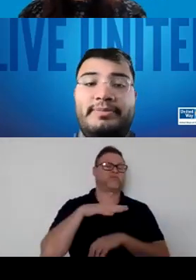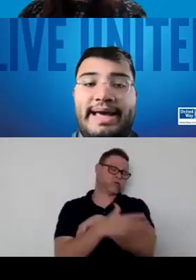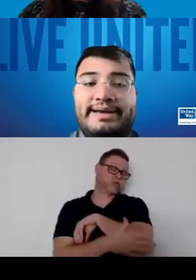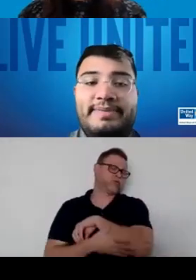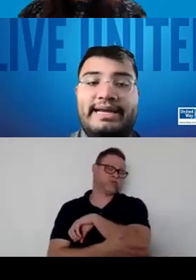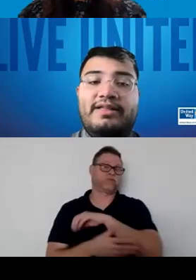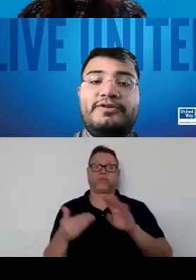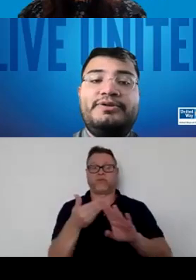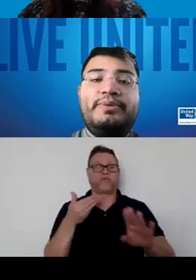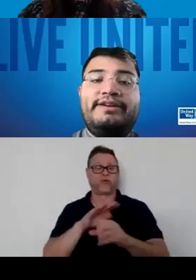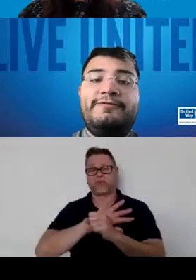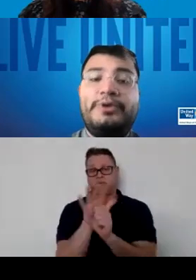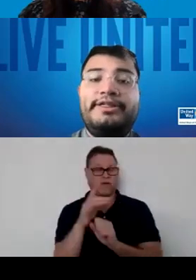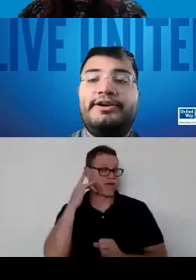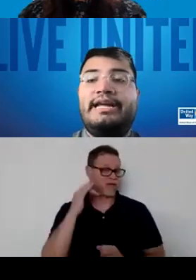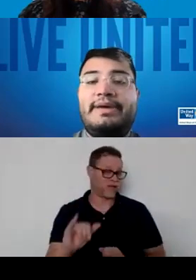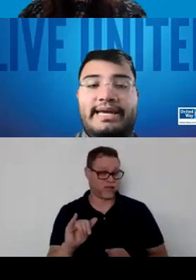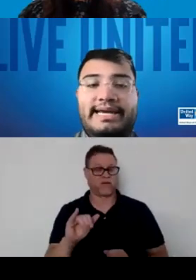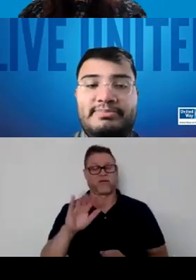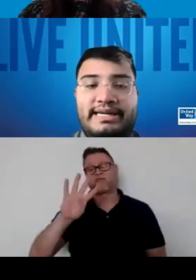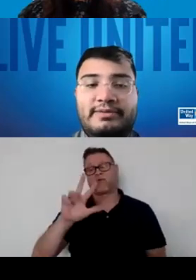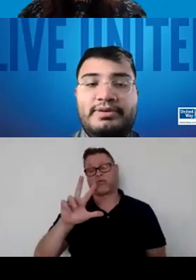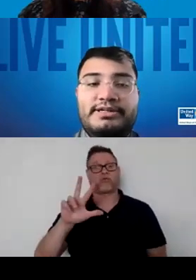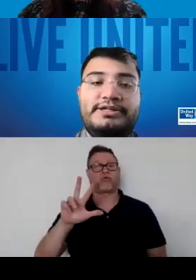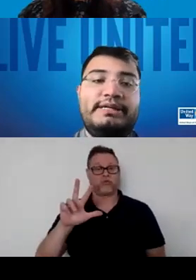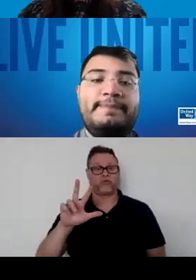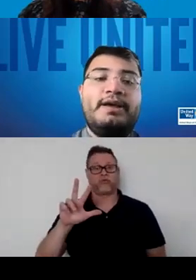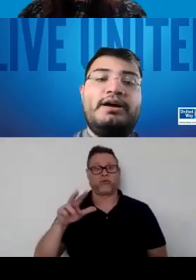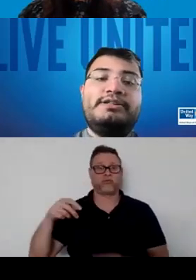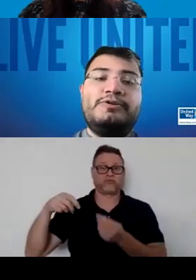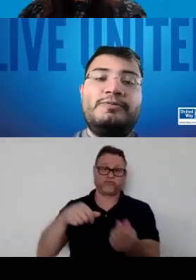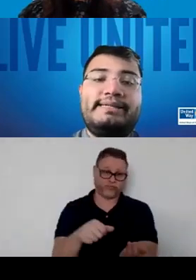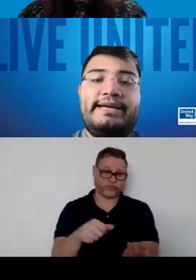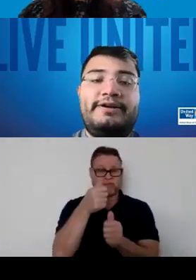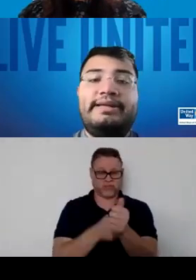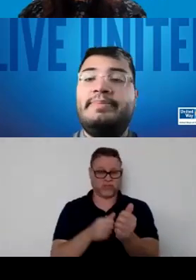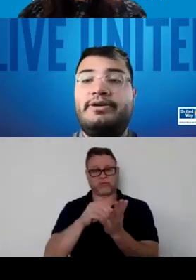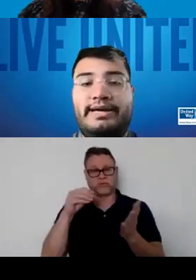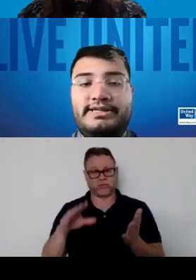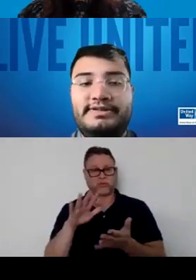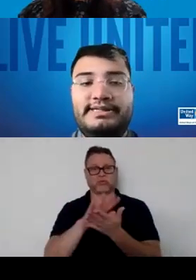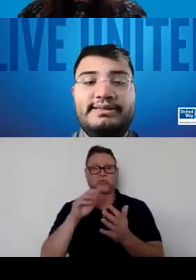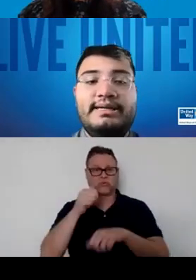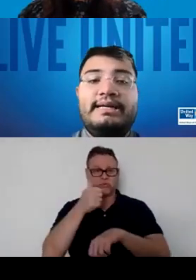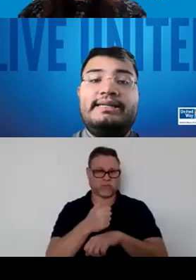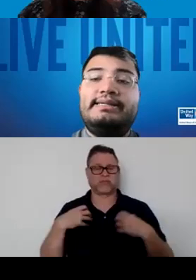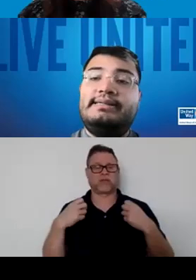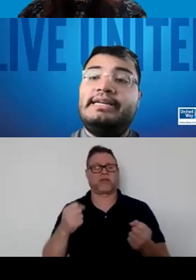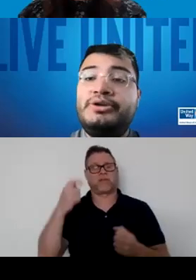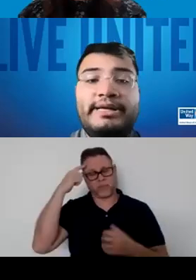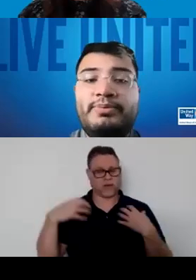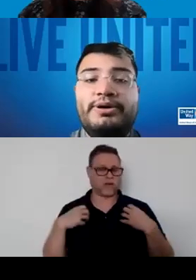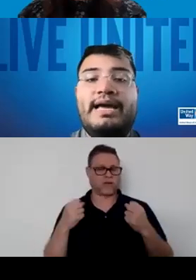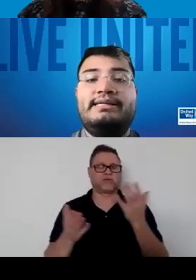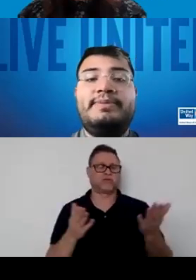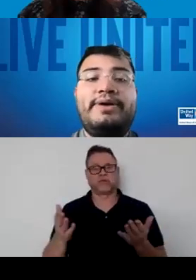Prior to the pandemic, California ranked 43rd in Medicaid spending per student on school-based health and mental health services. This is